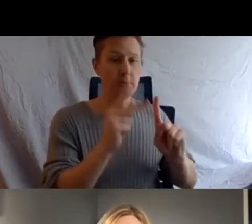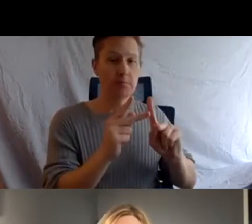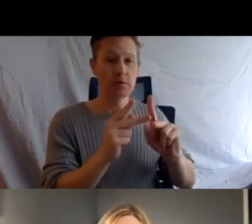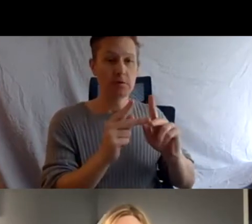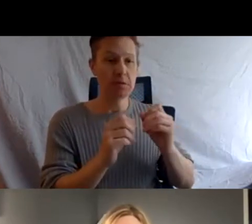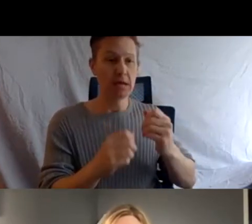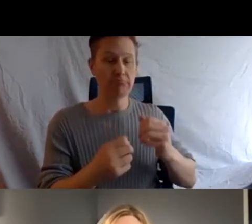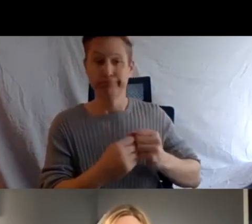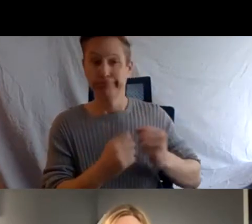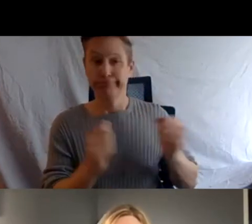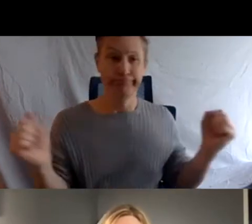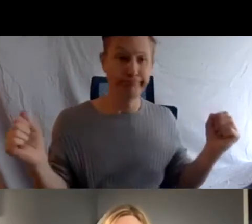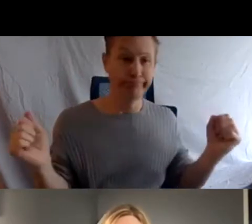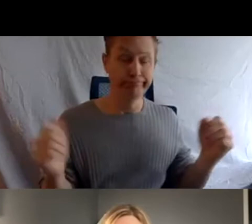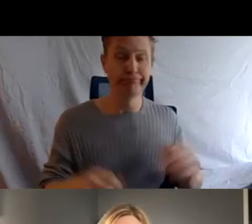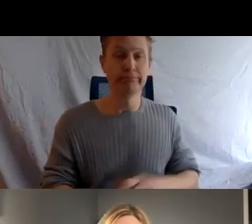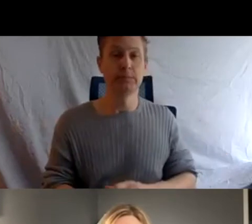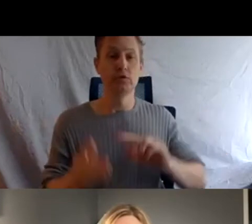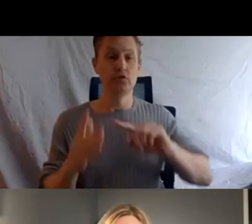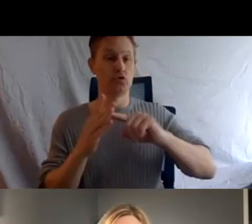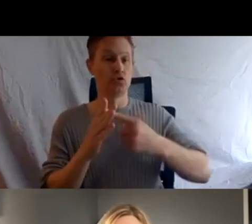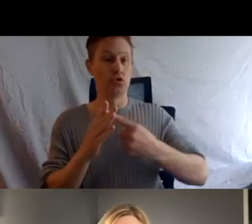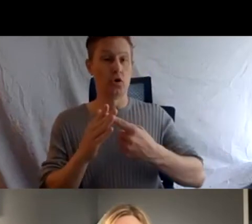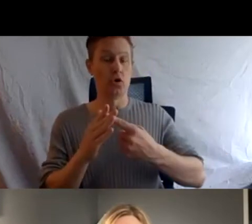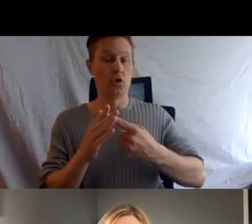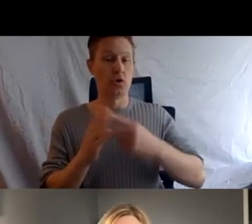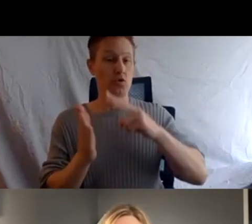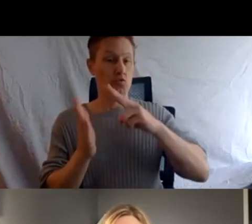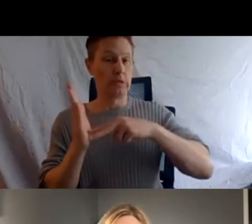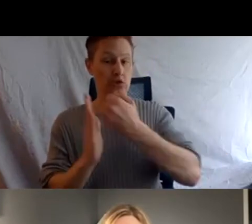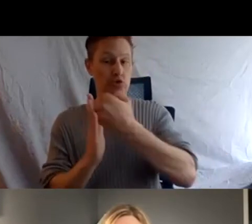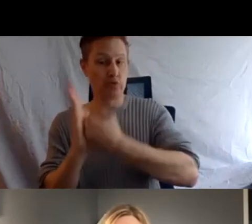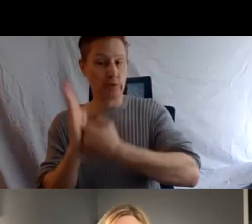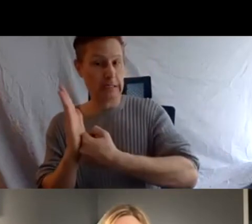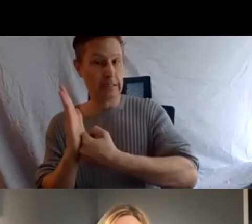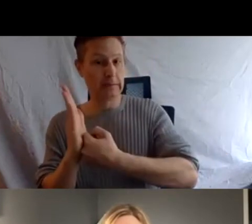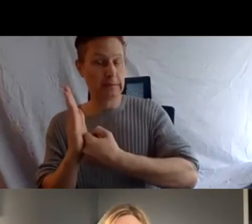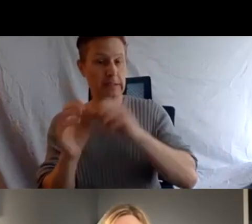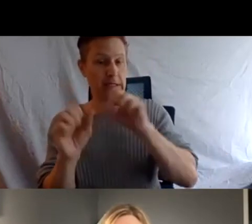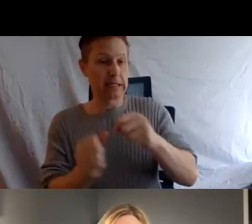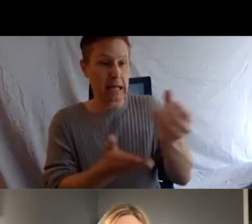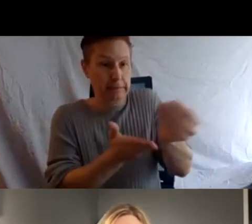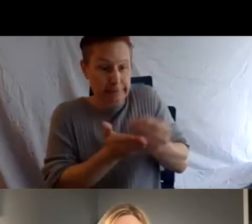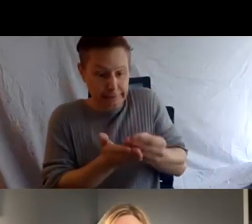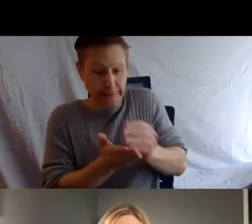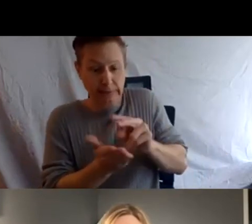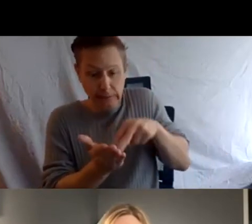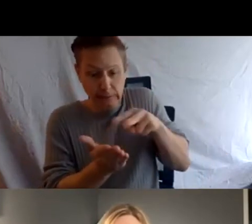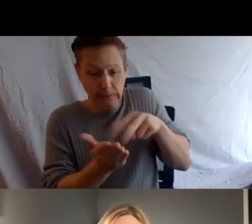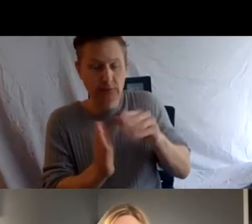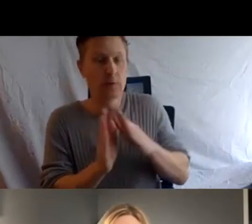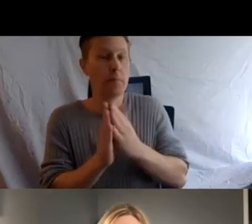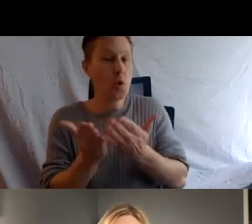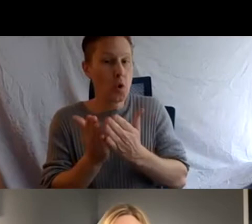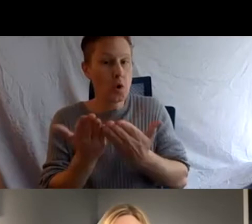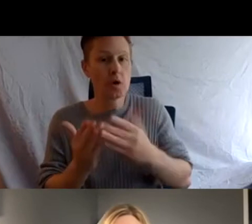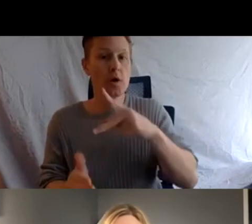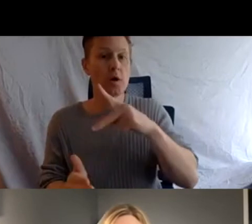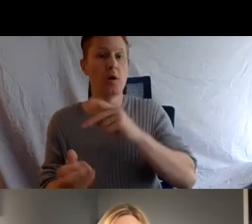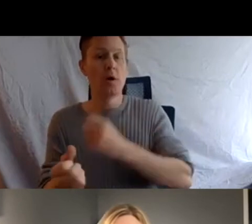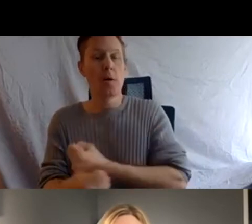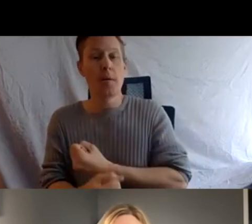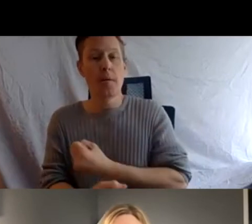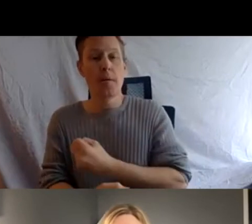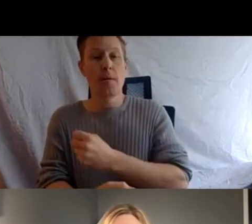with, reading, looking at scripts that you can get your hands on, reading books, doing poetry,